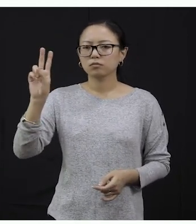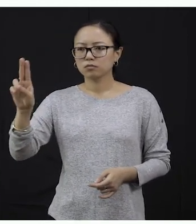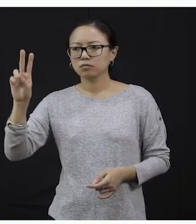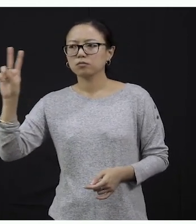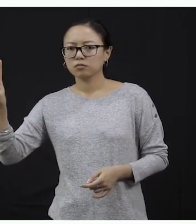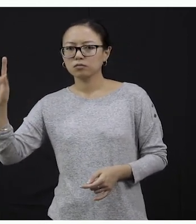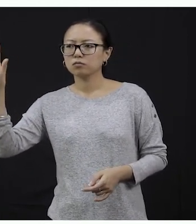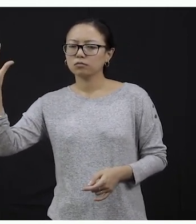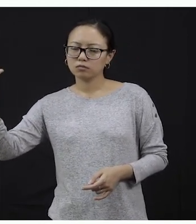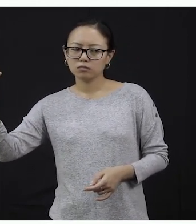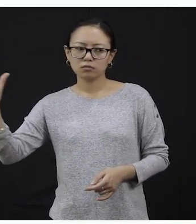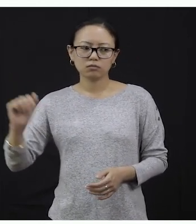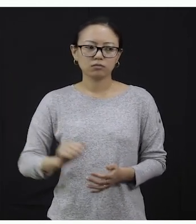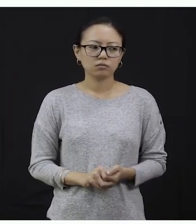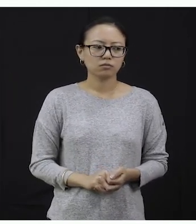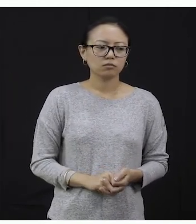Another number,